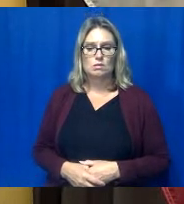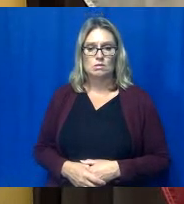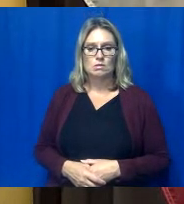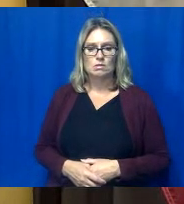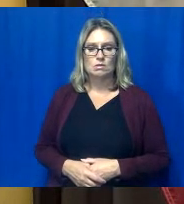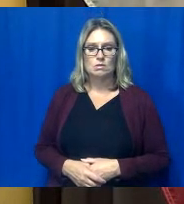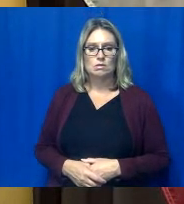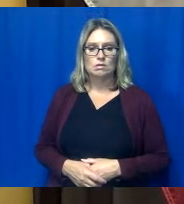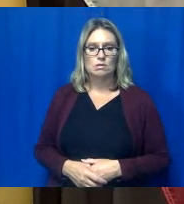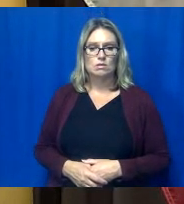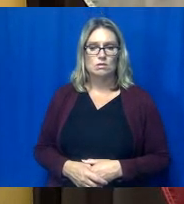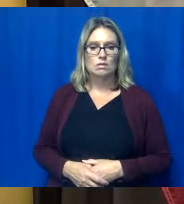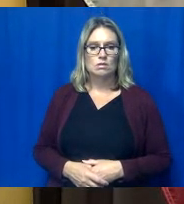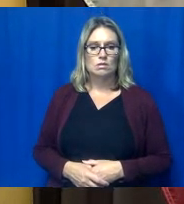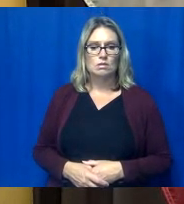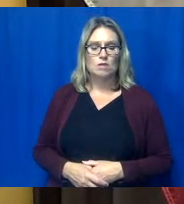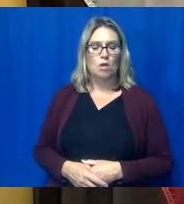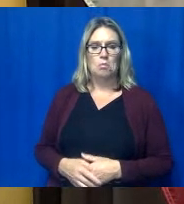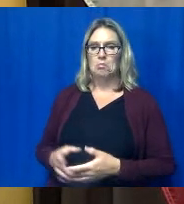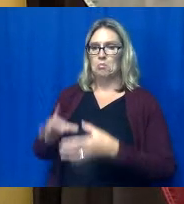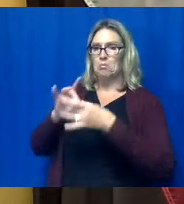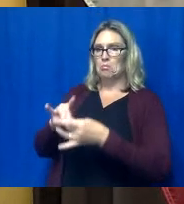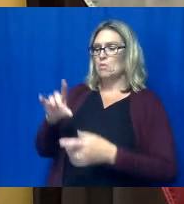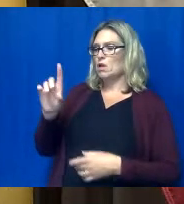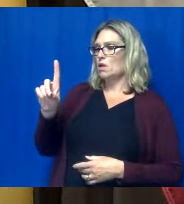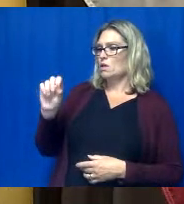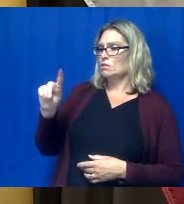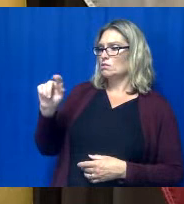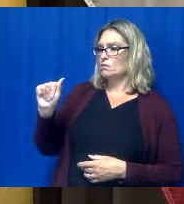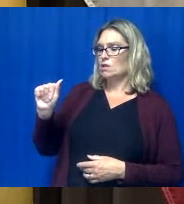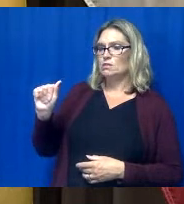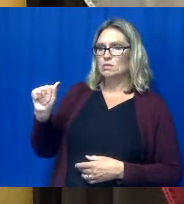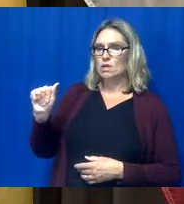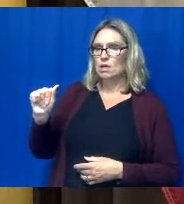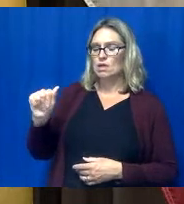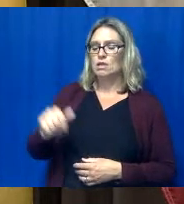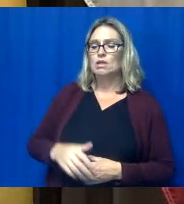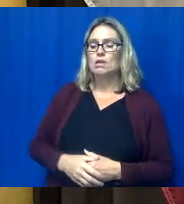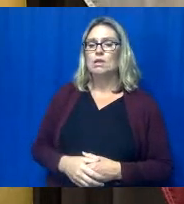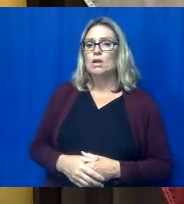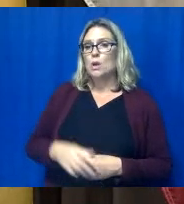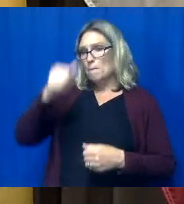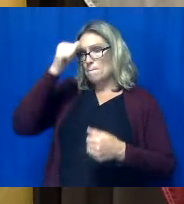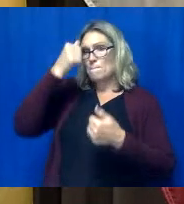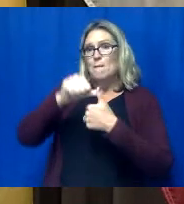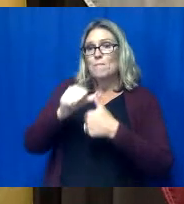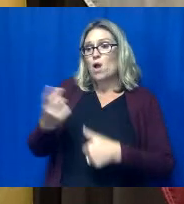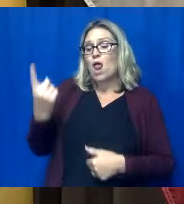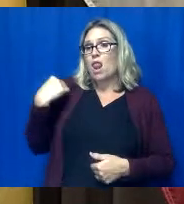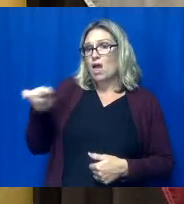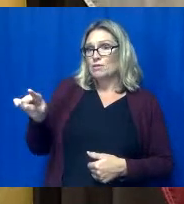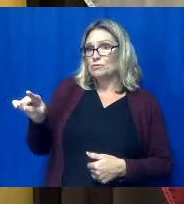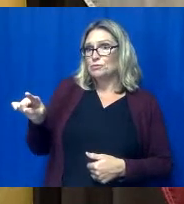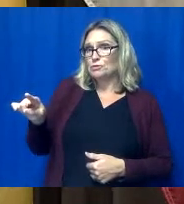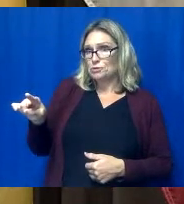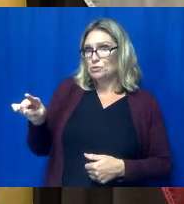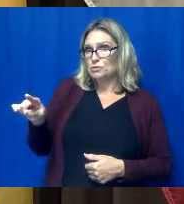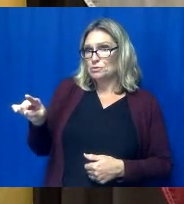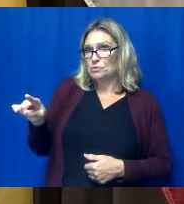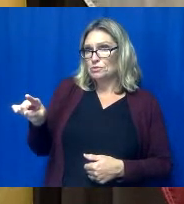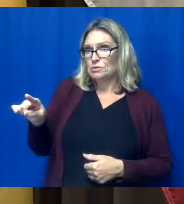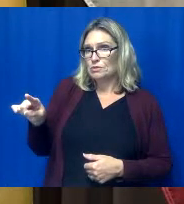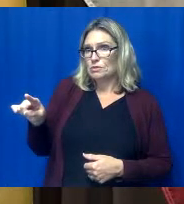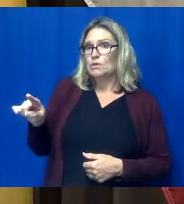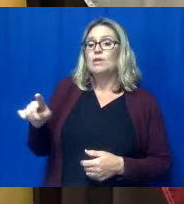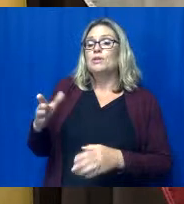has a bigger impact than we believed. And remember, last year, during the biggest part of the pandemic and before